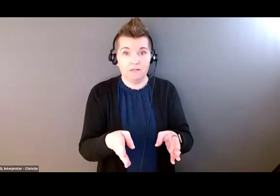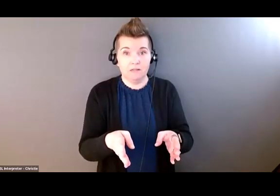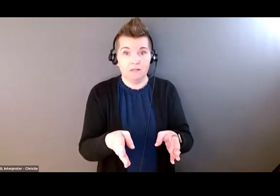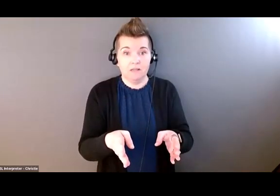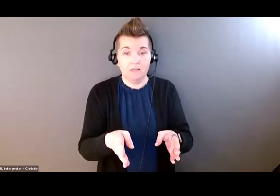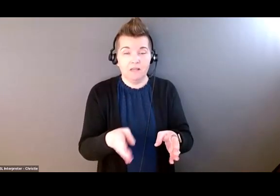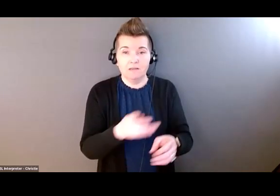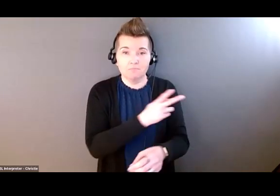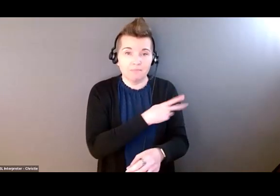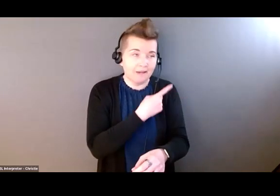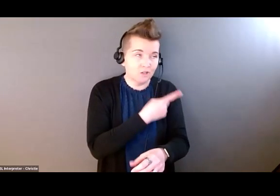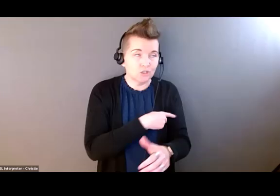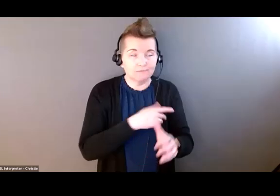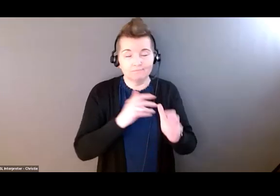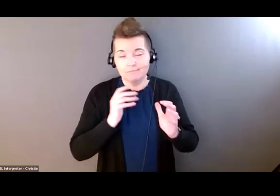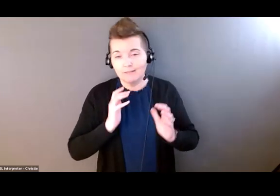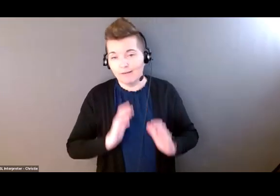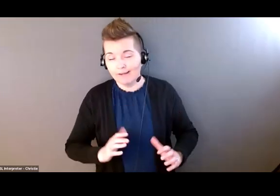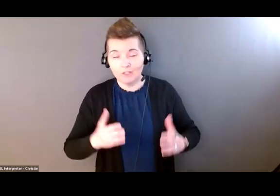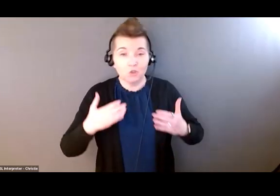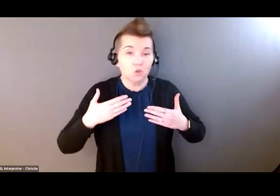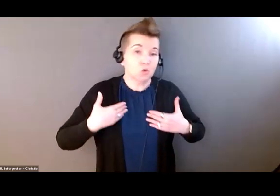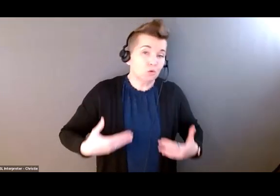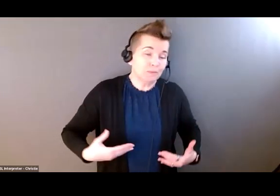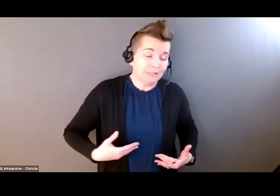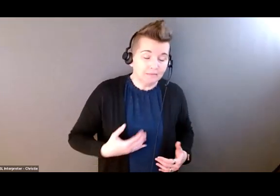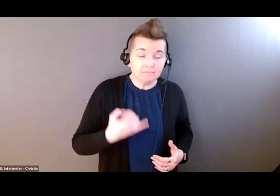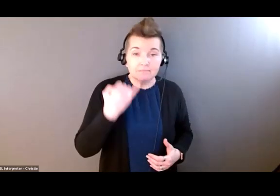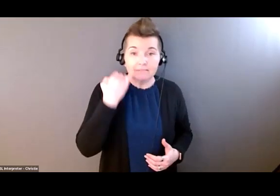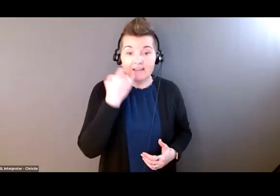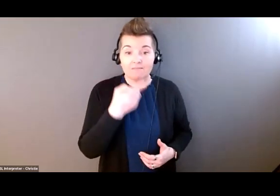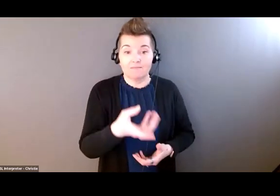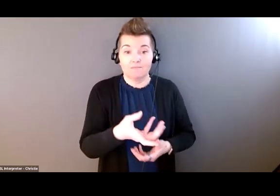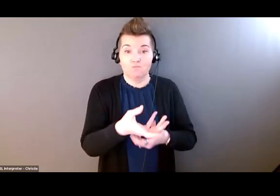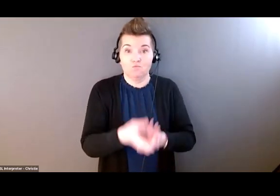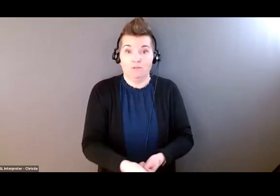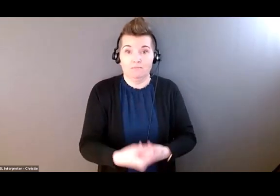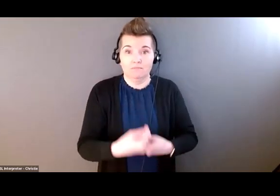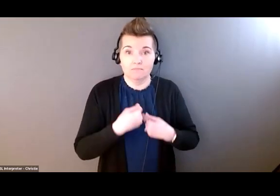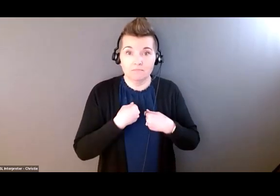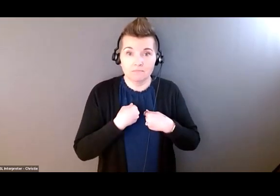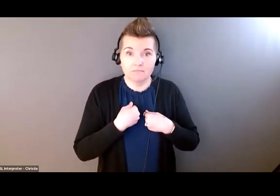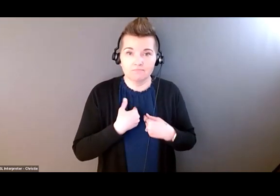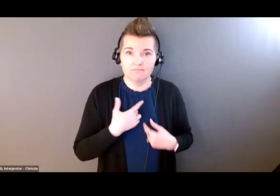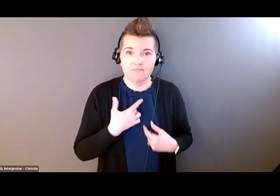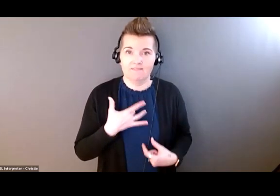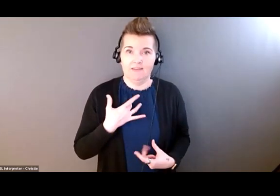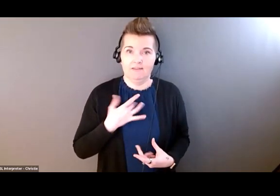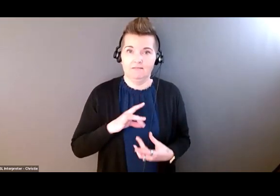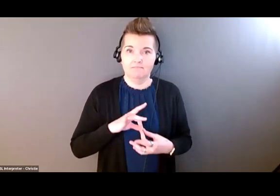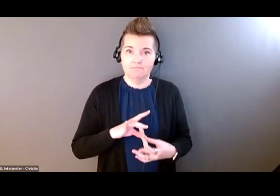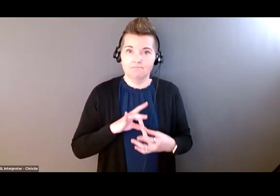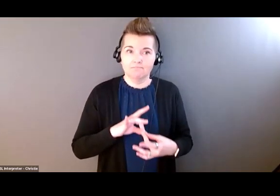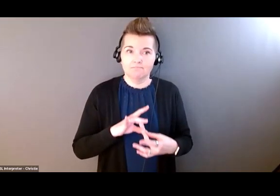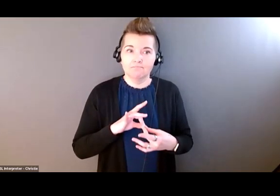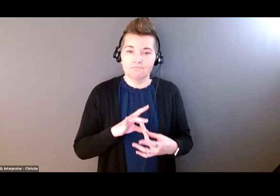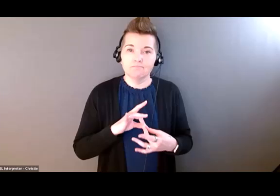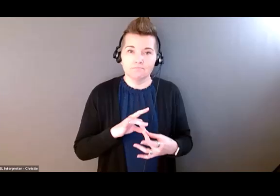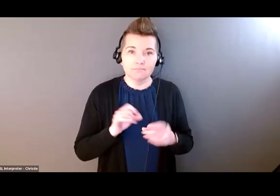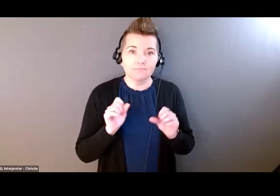We had another question that I wanna pose because I think it's an important one.